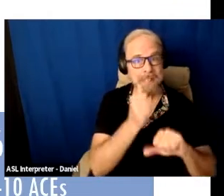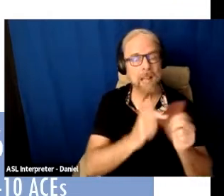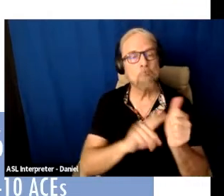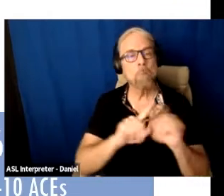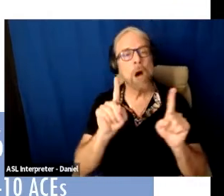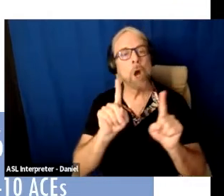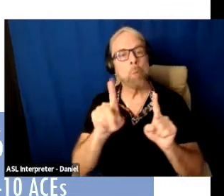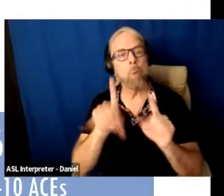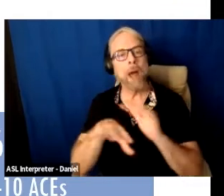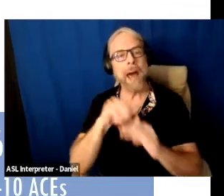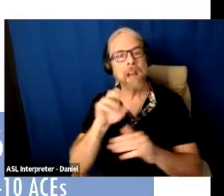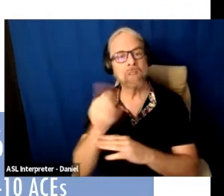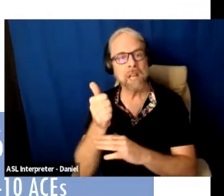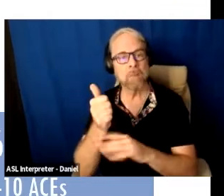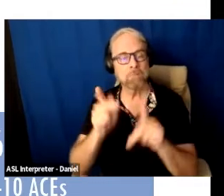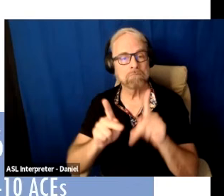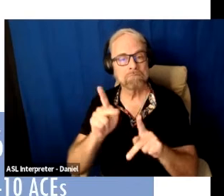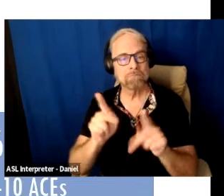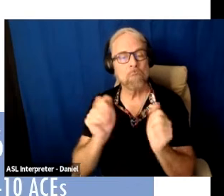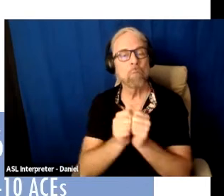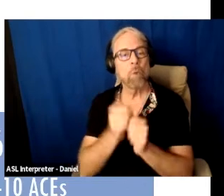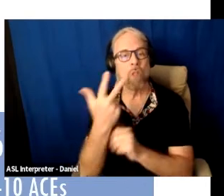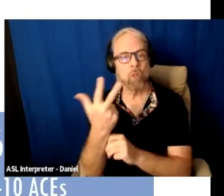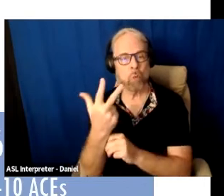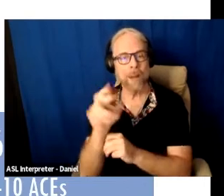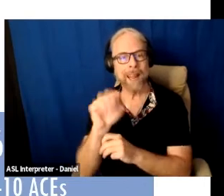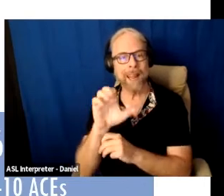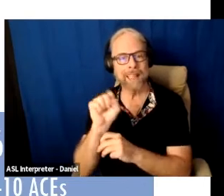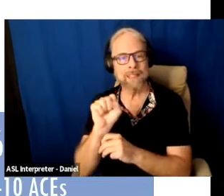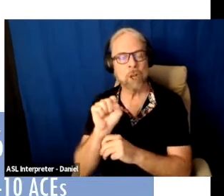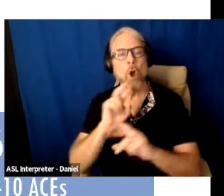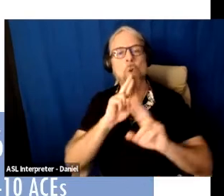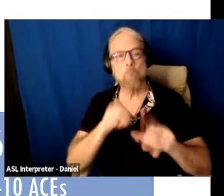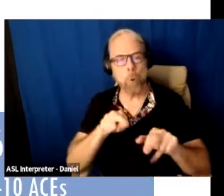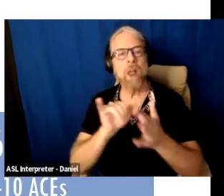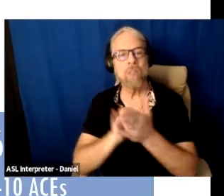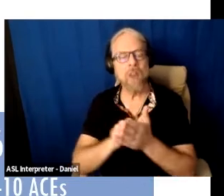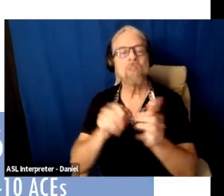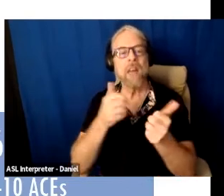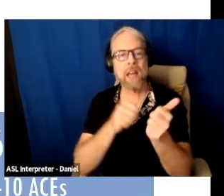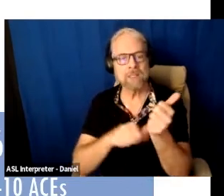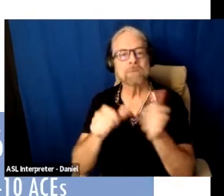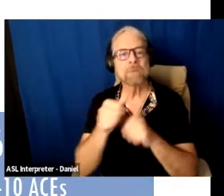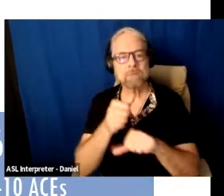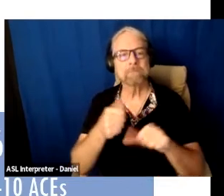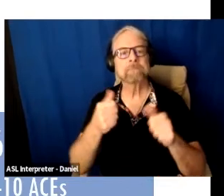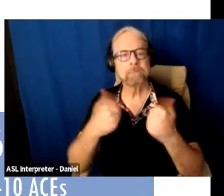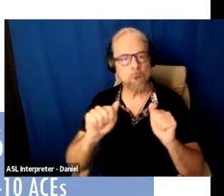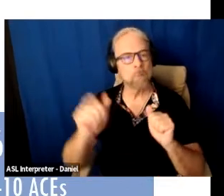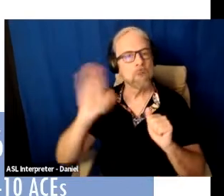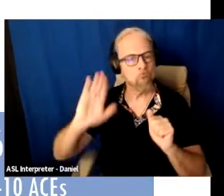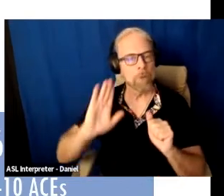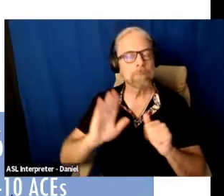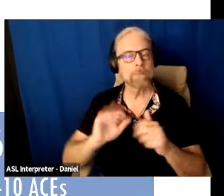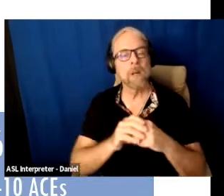in 10 folks with 3 ACEs report having attempted suicide at some time in their life. And